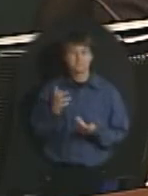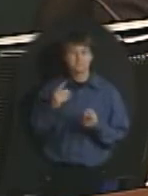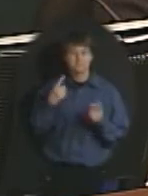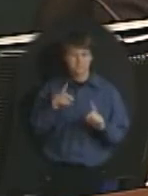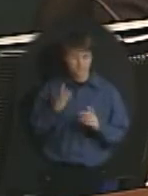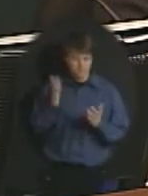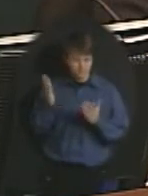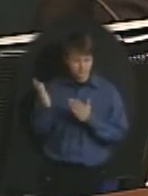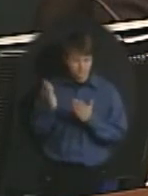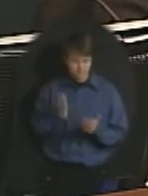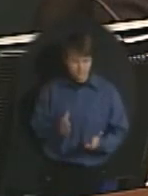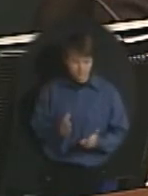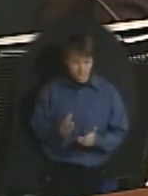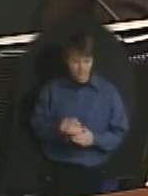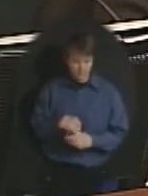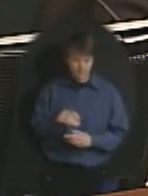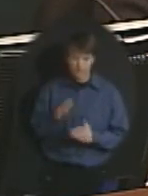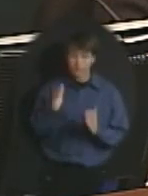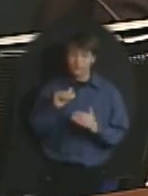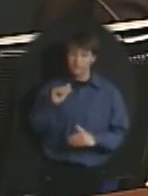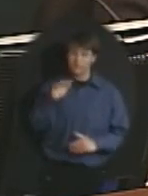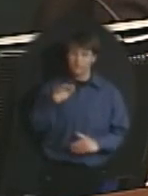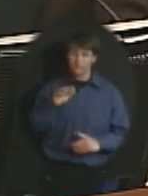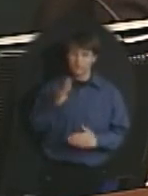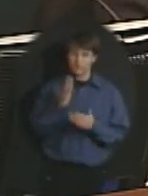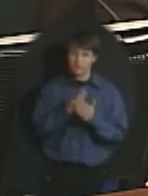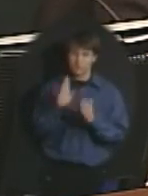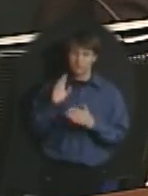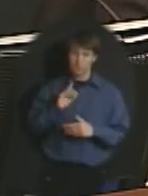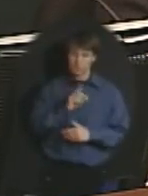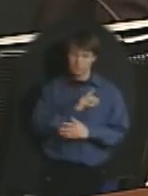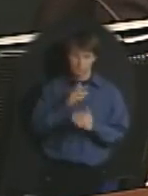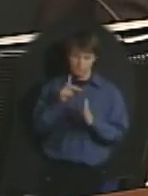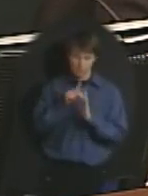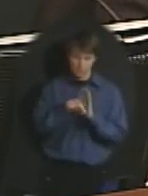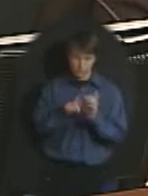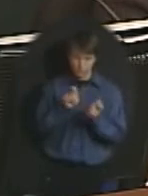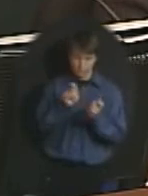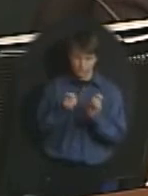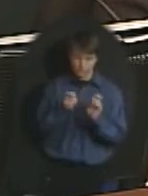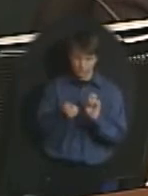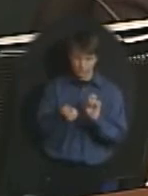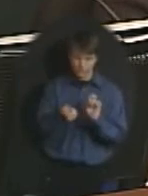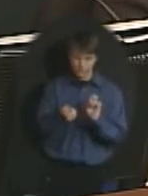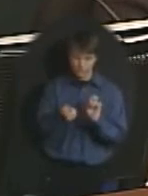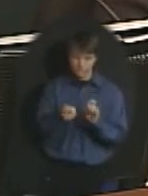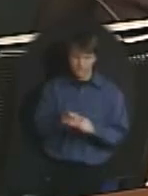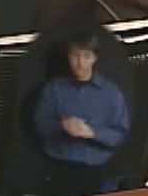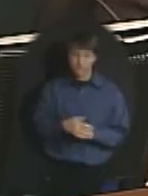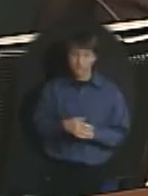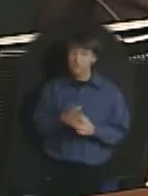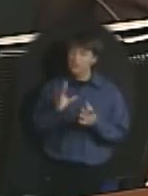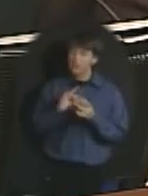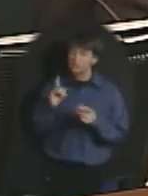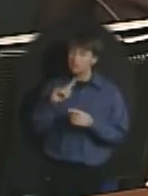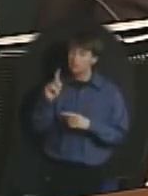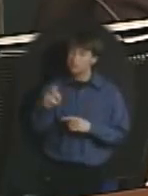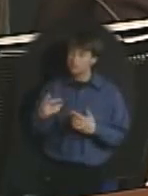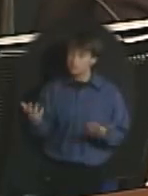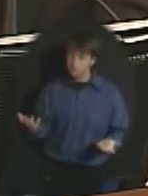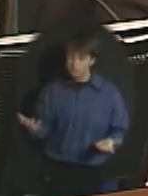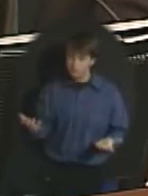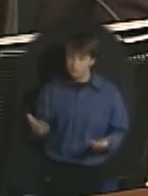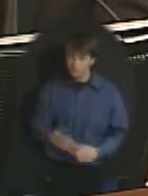carries. The next is some board policy revisions. Comments or questions?